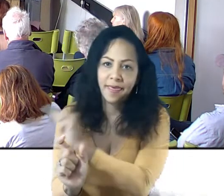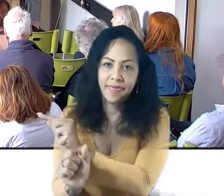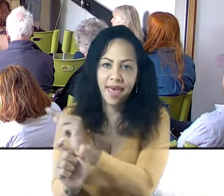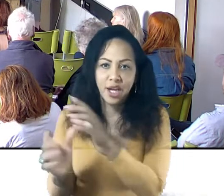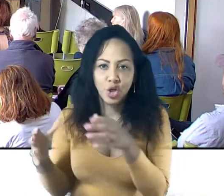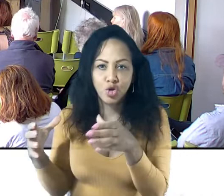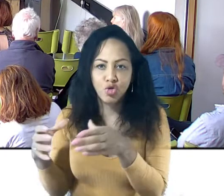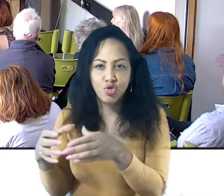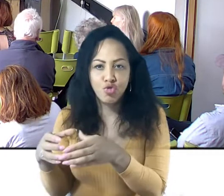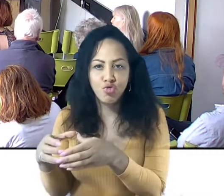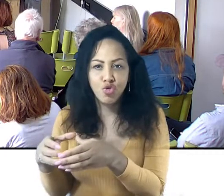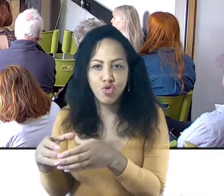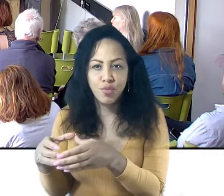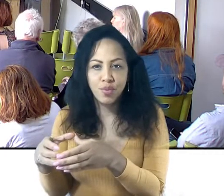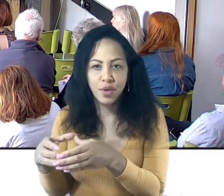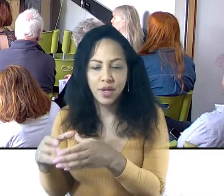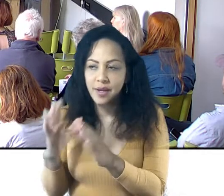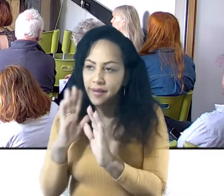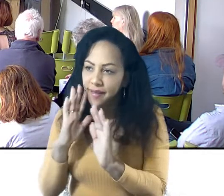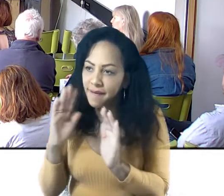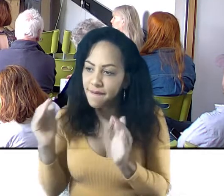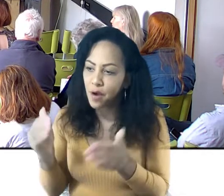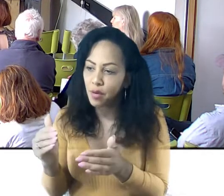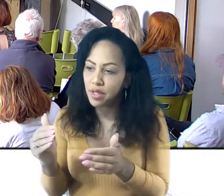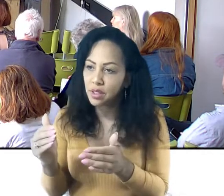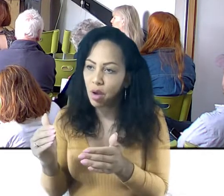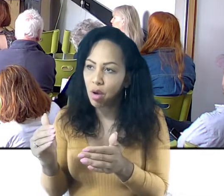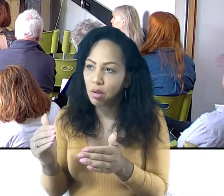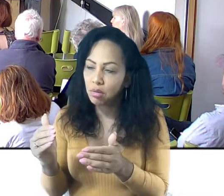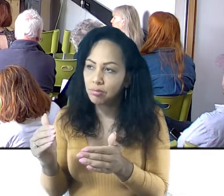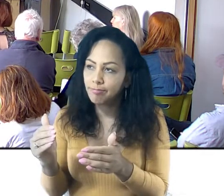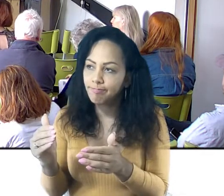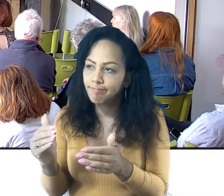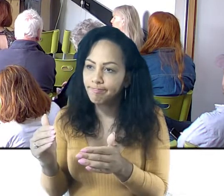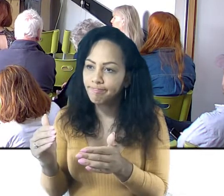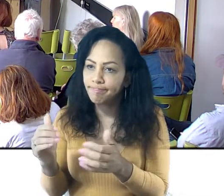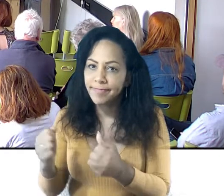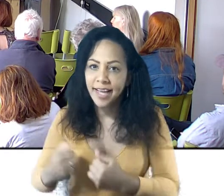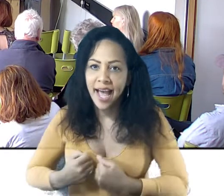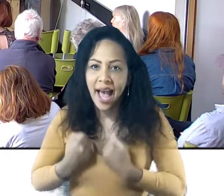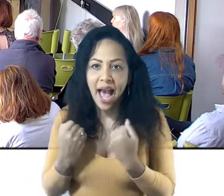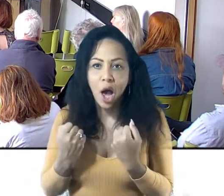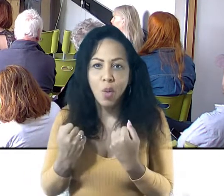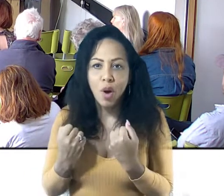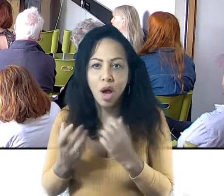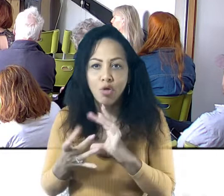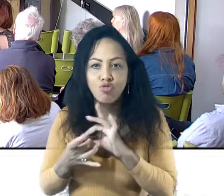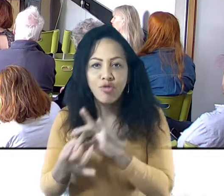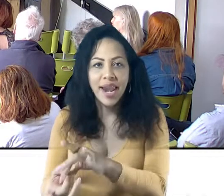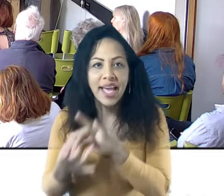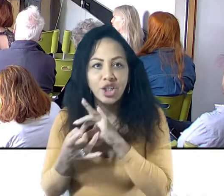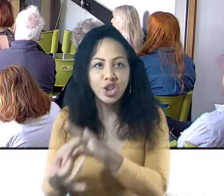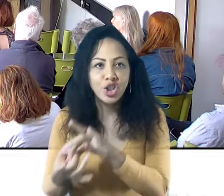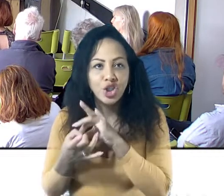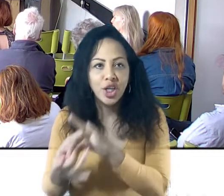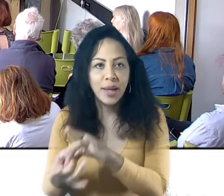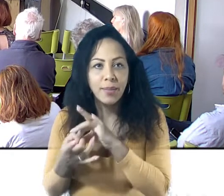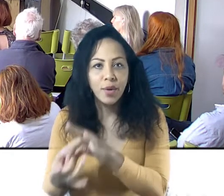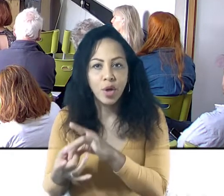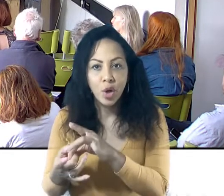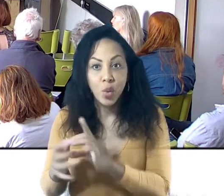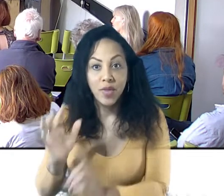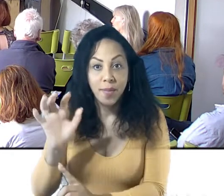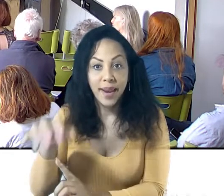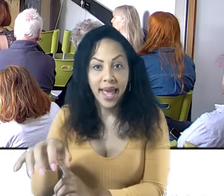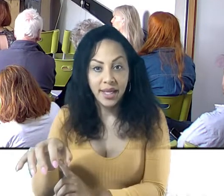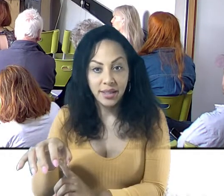the feeling of or our relationship with place, which is often even